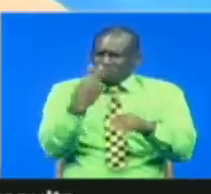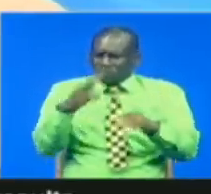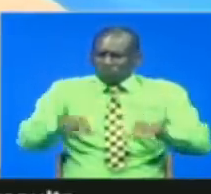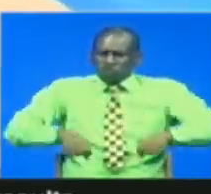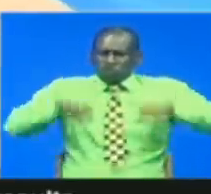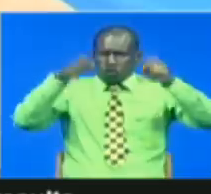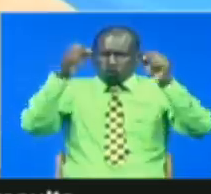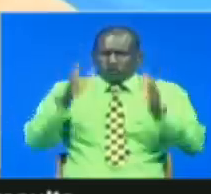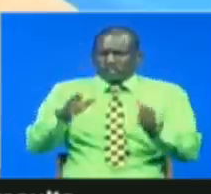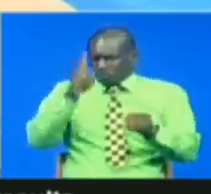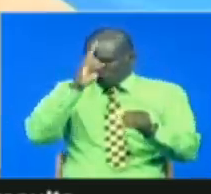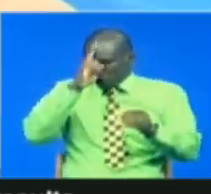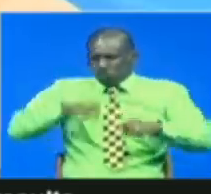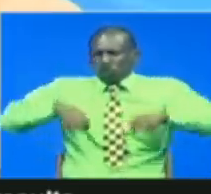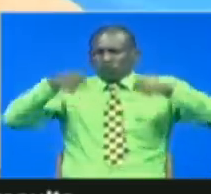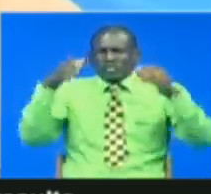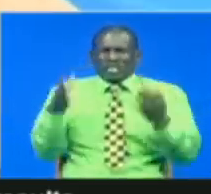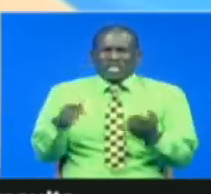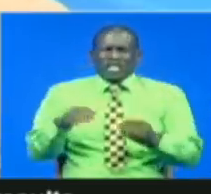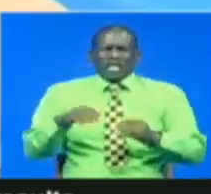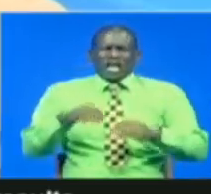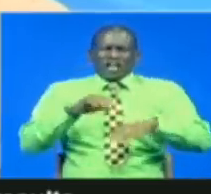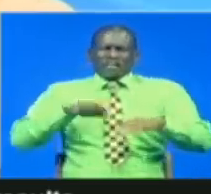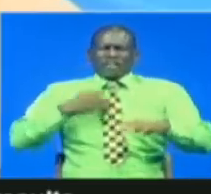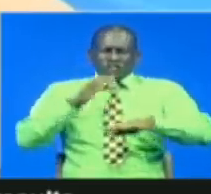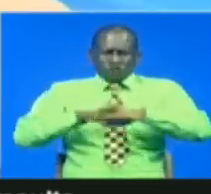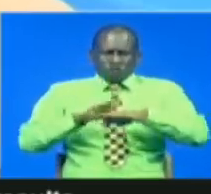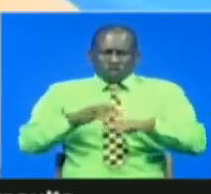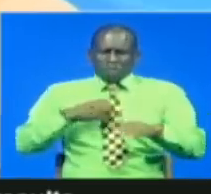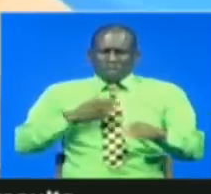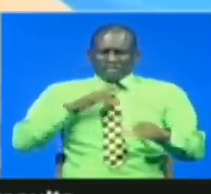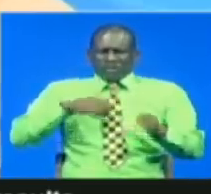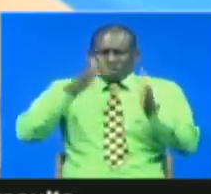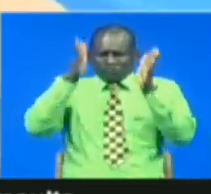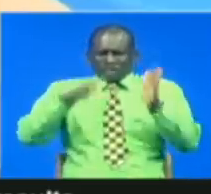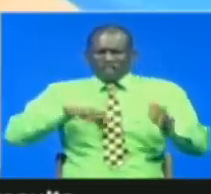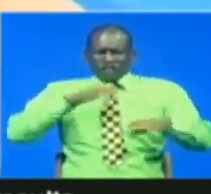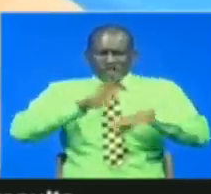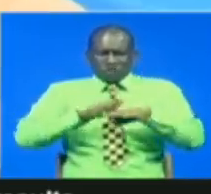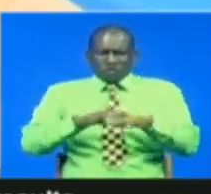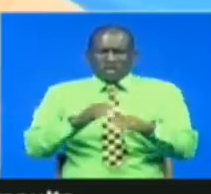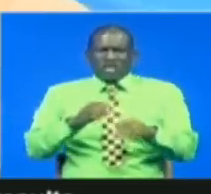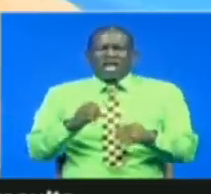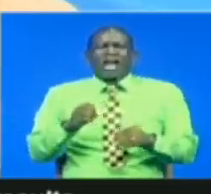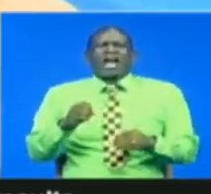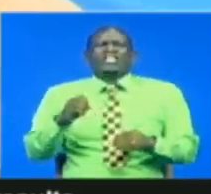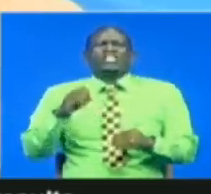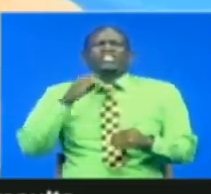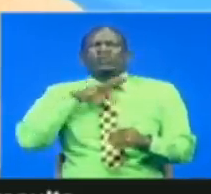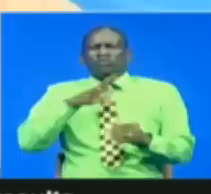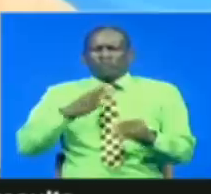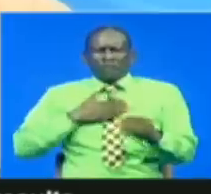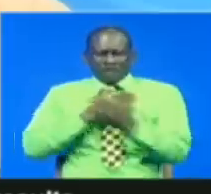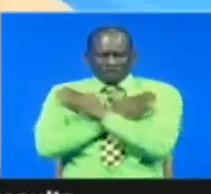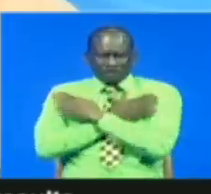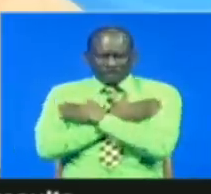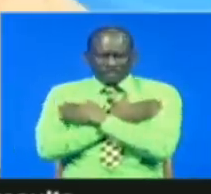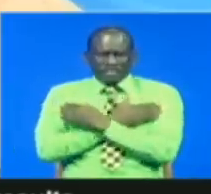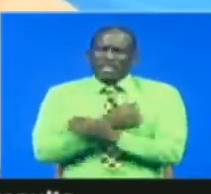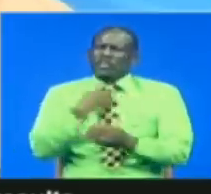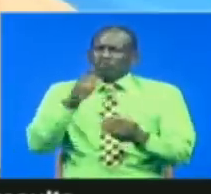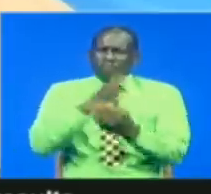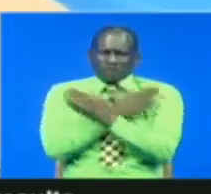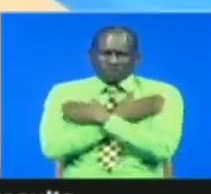really good. It was a good feeling for me personally. And that's the moment I shouted to my colleagues, you know, guys,